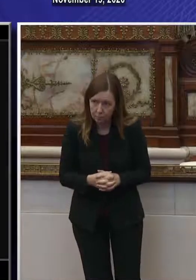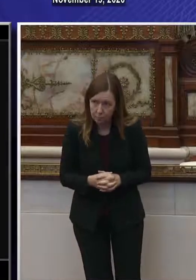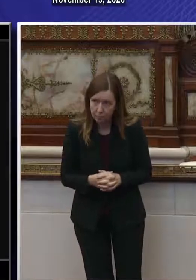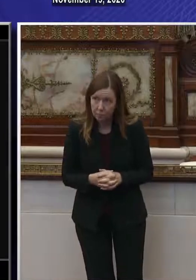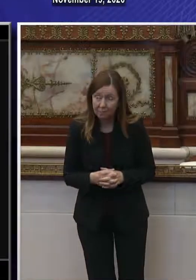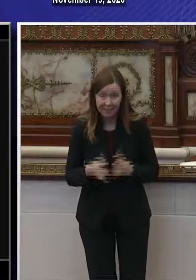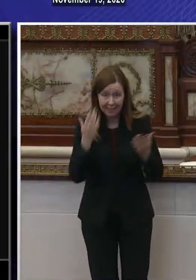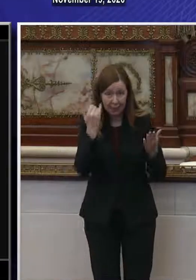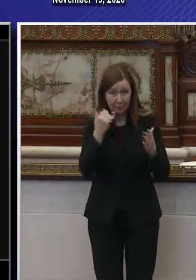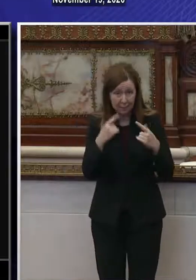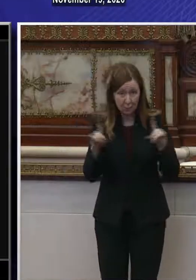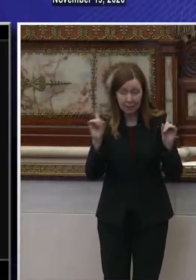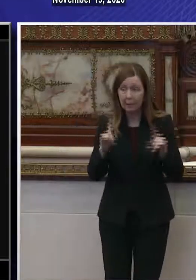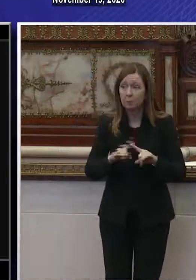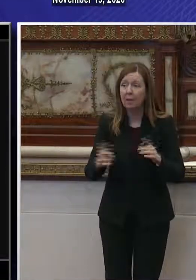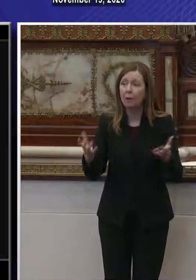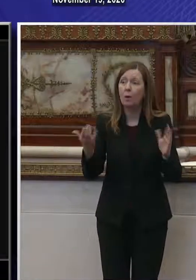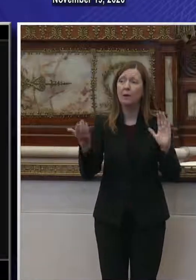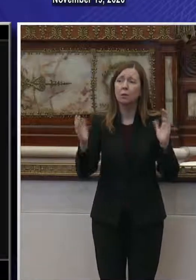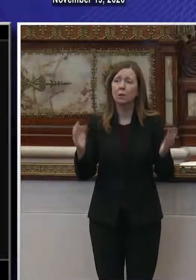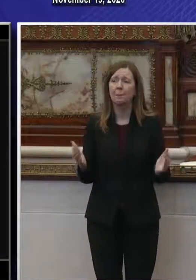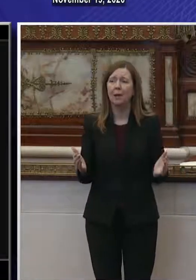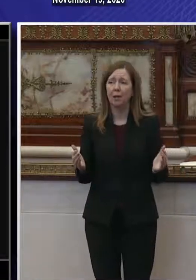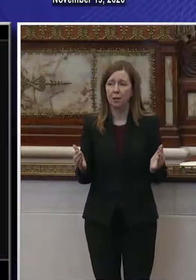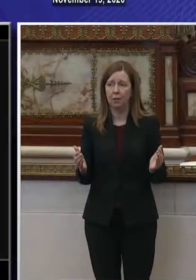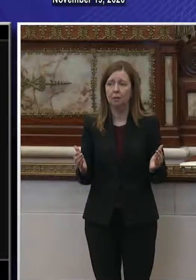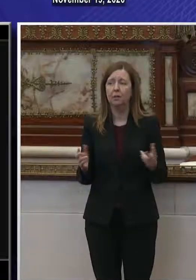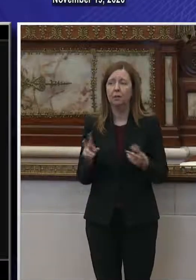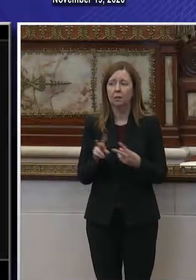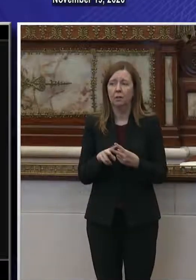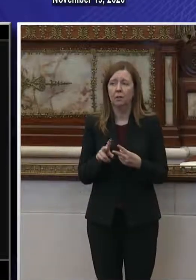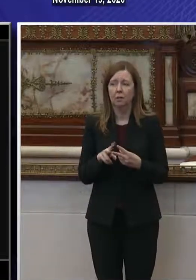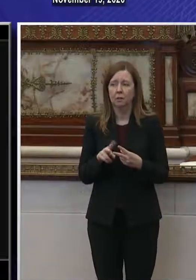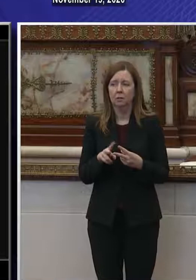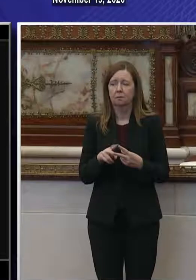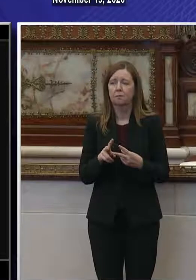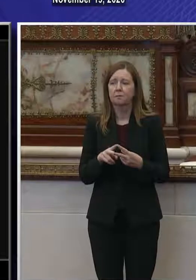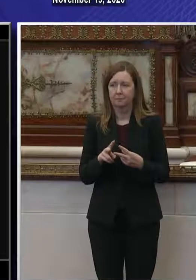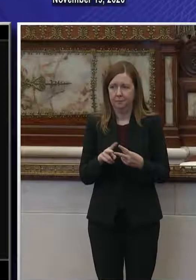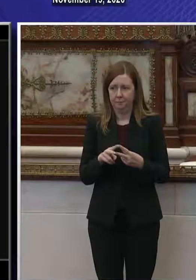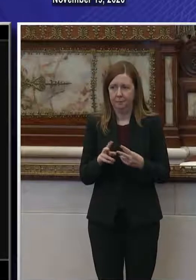I don't know if that's working. I wanted to compare the